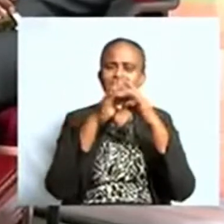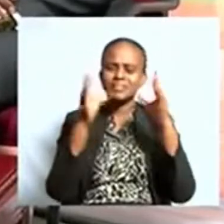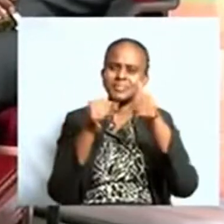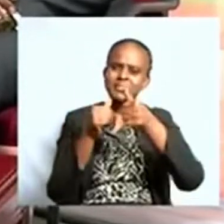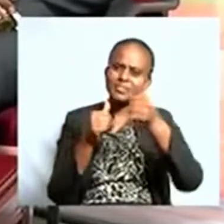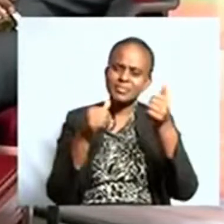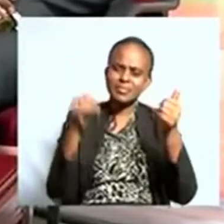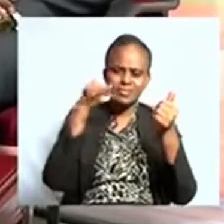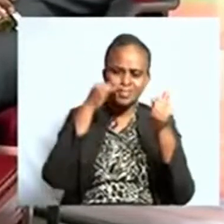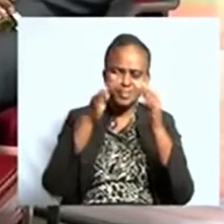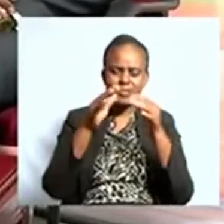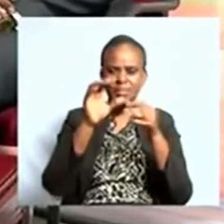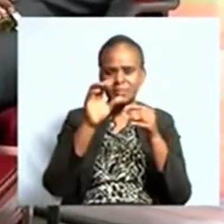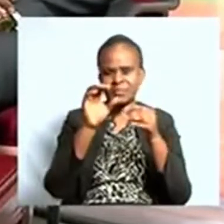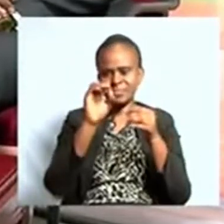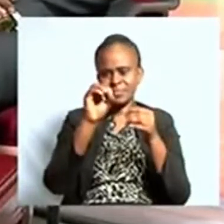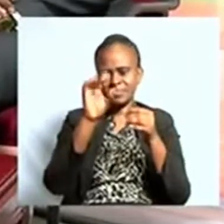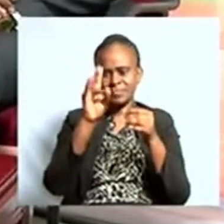another caller on